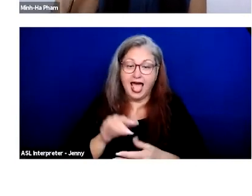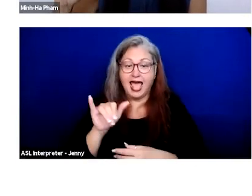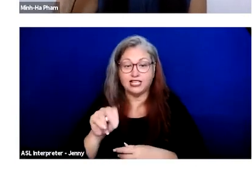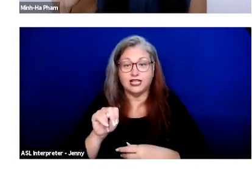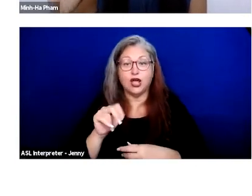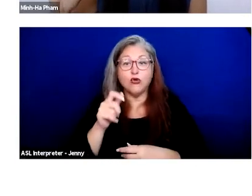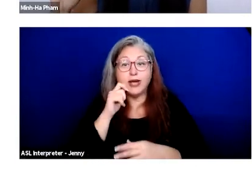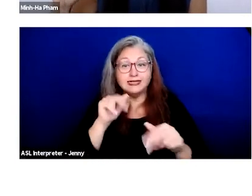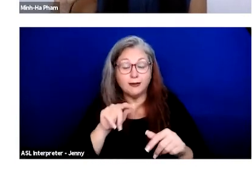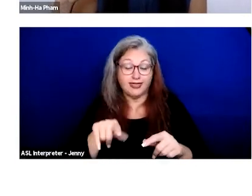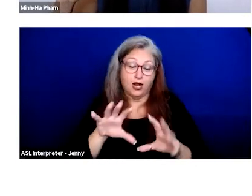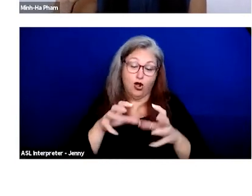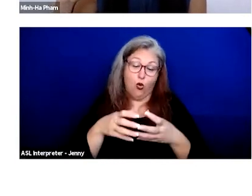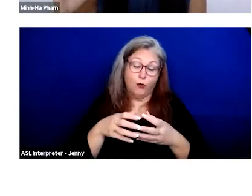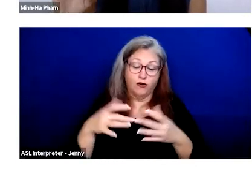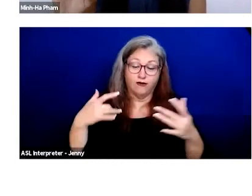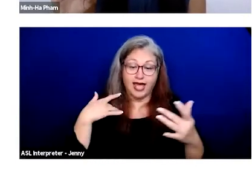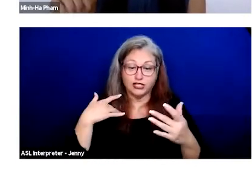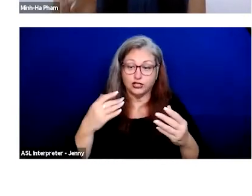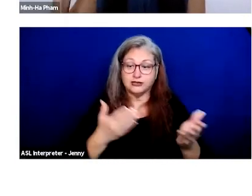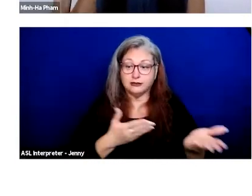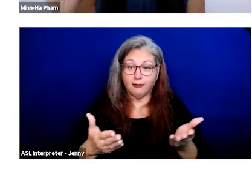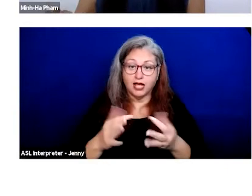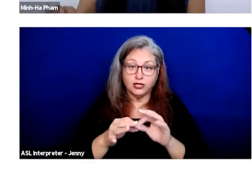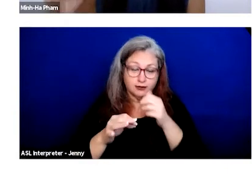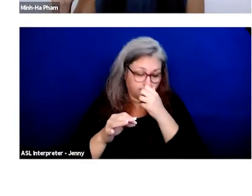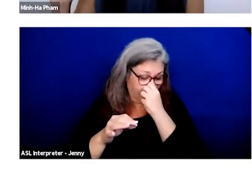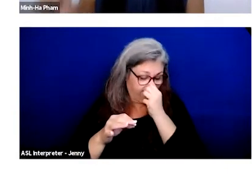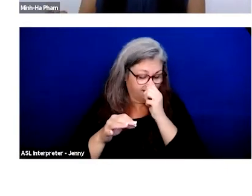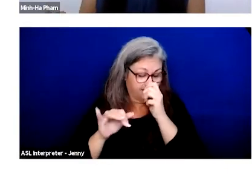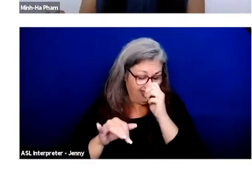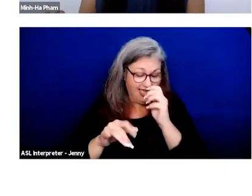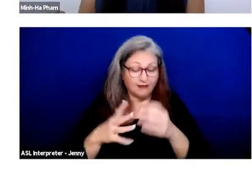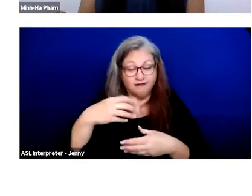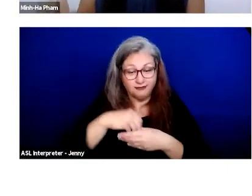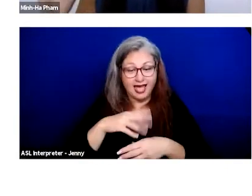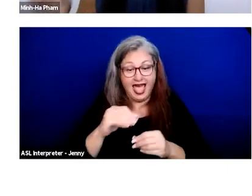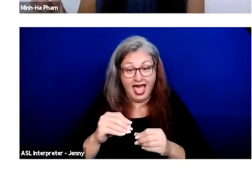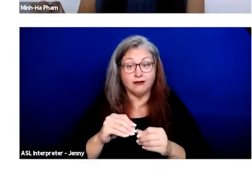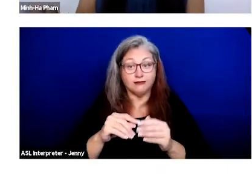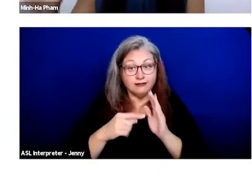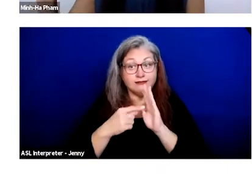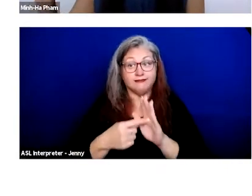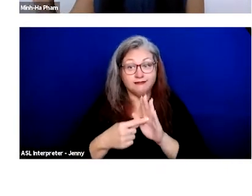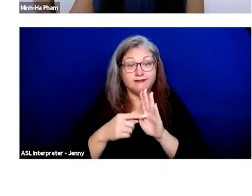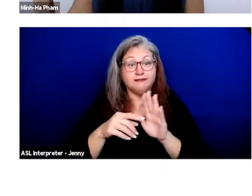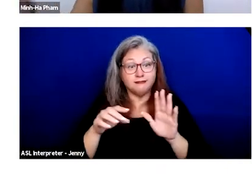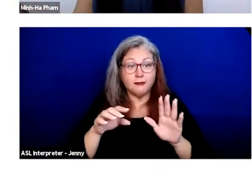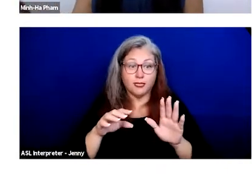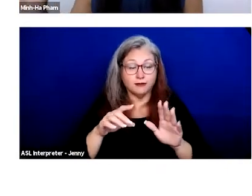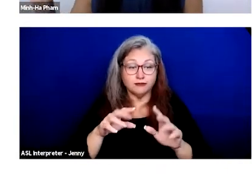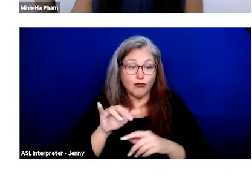that the global fashion supply chain embodies and enacts racism,